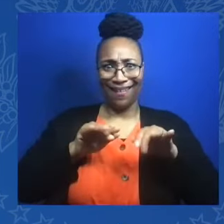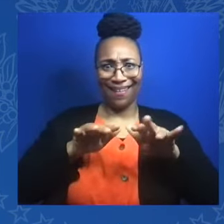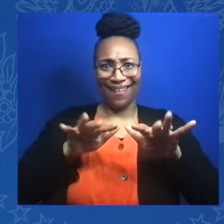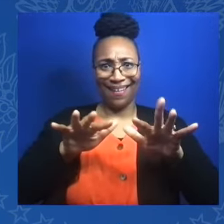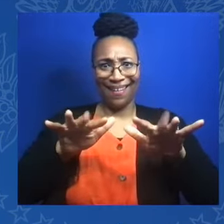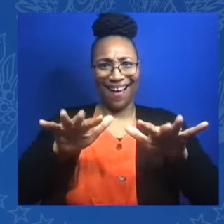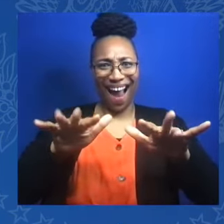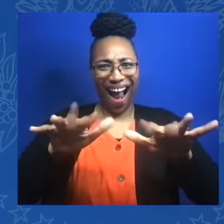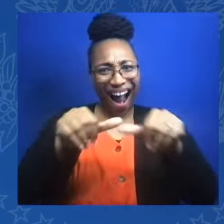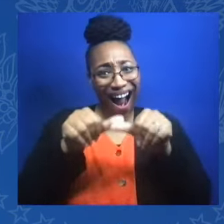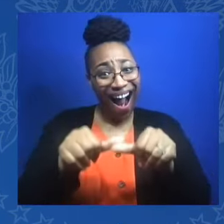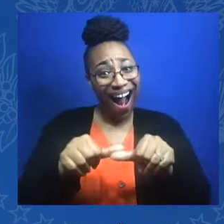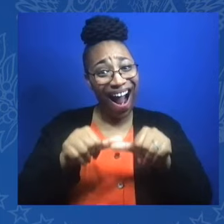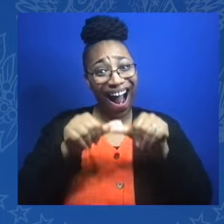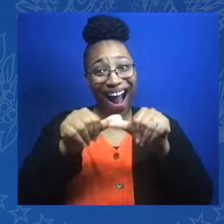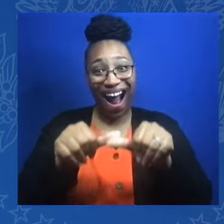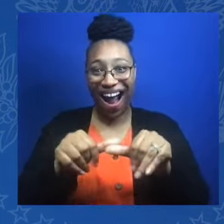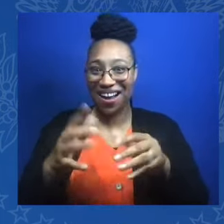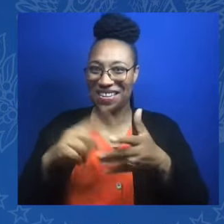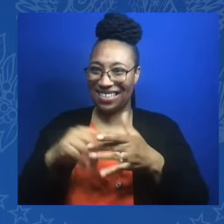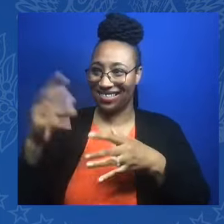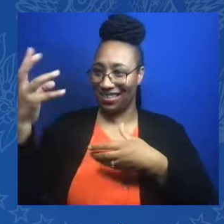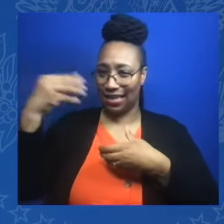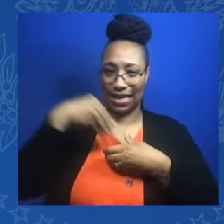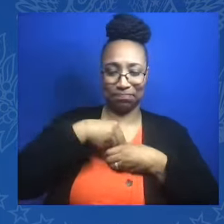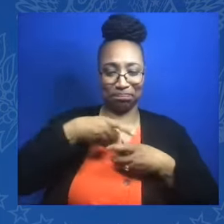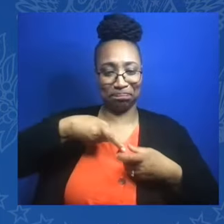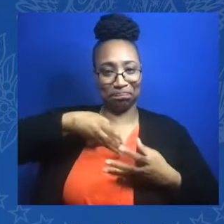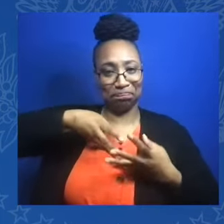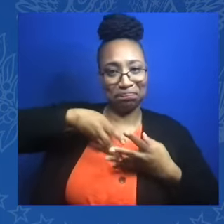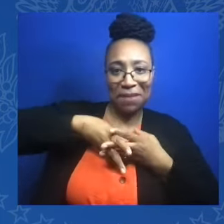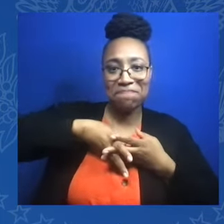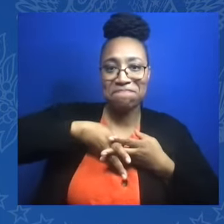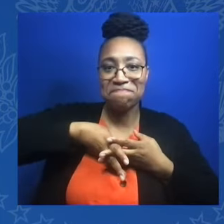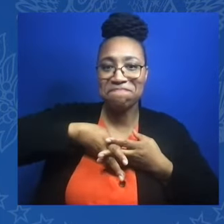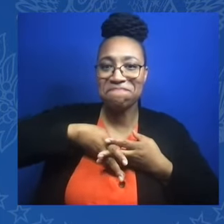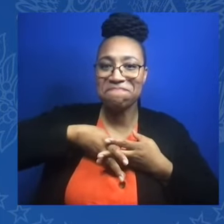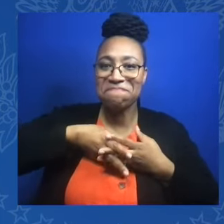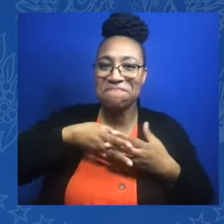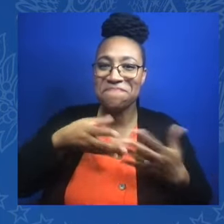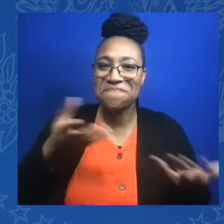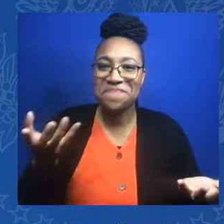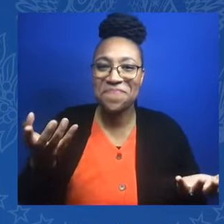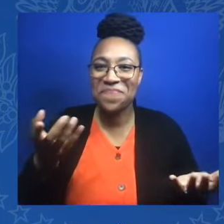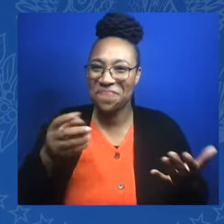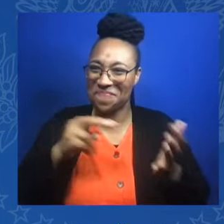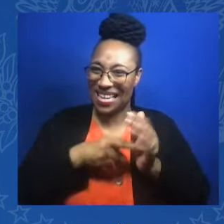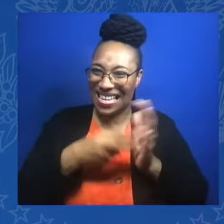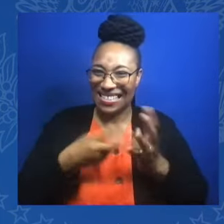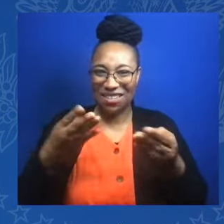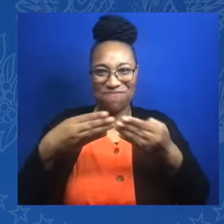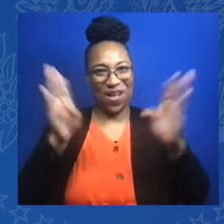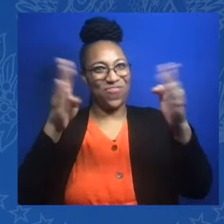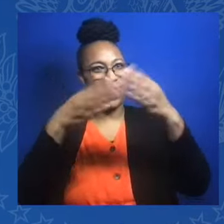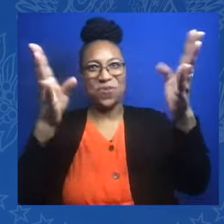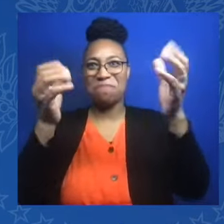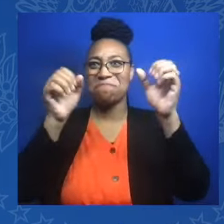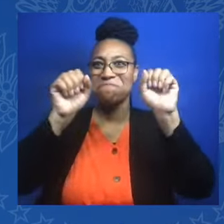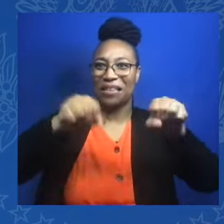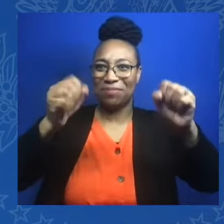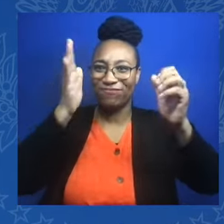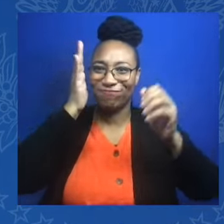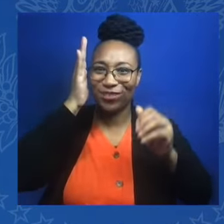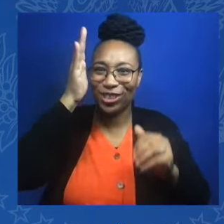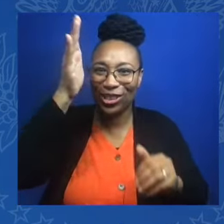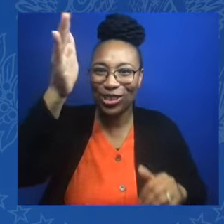cusp of breakthroughs and possibilities that have never before even been dreamt of. And Canada and the United States are leading and